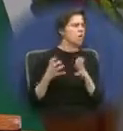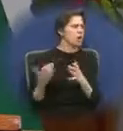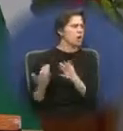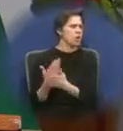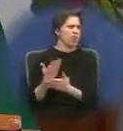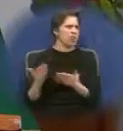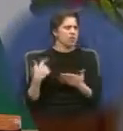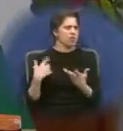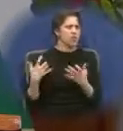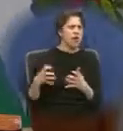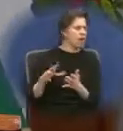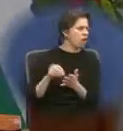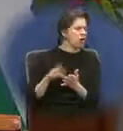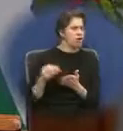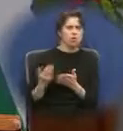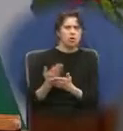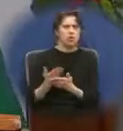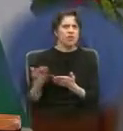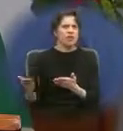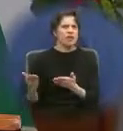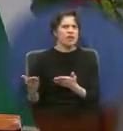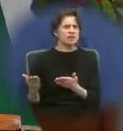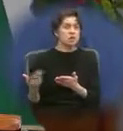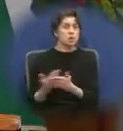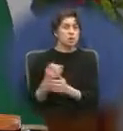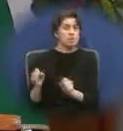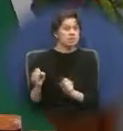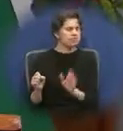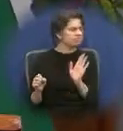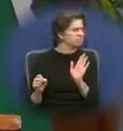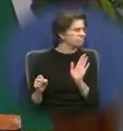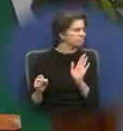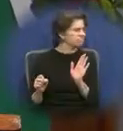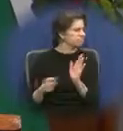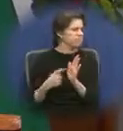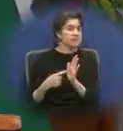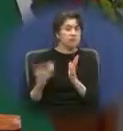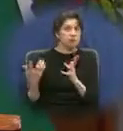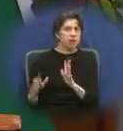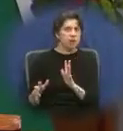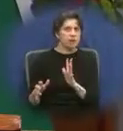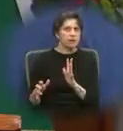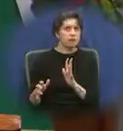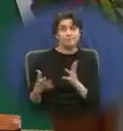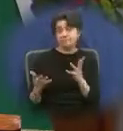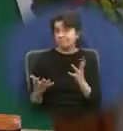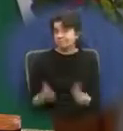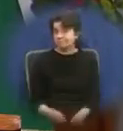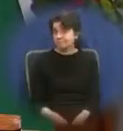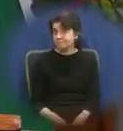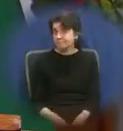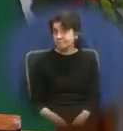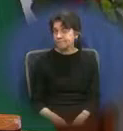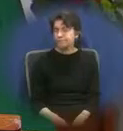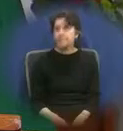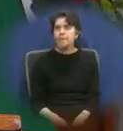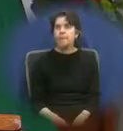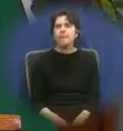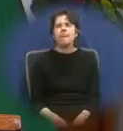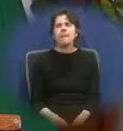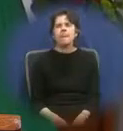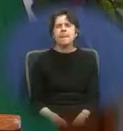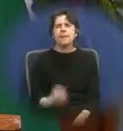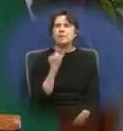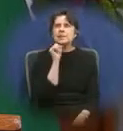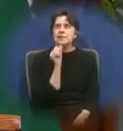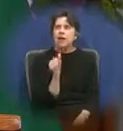to learning new kind of possibilities. Sometimes we just get perhaps distracted. So it's not